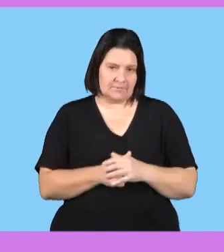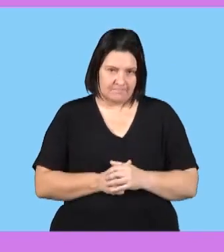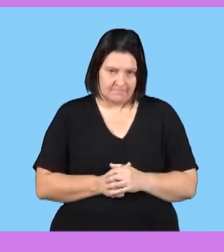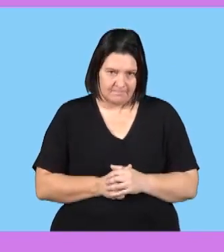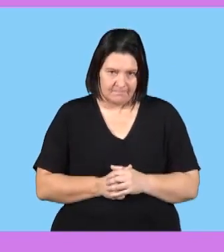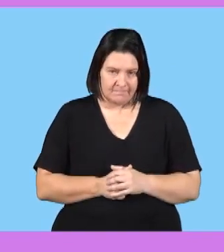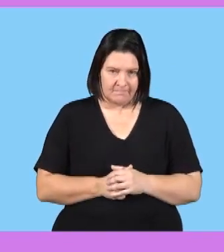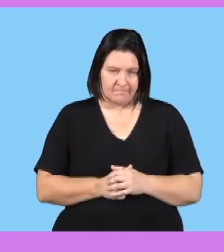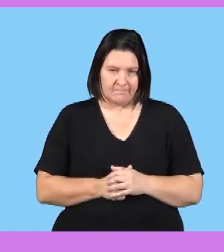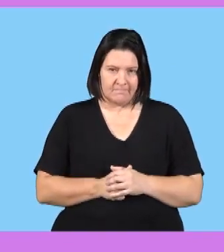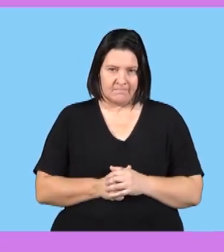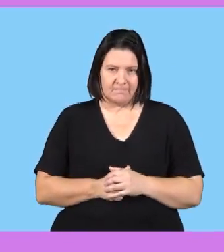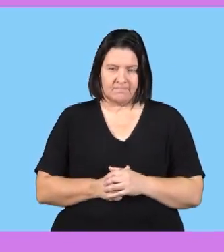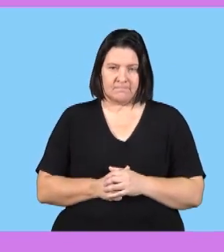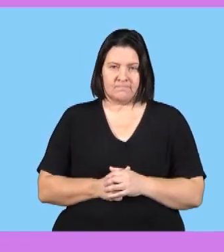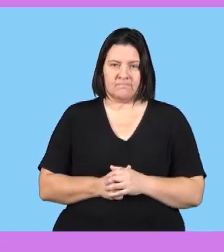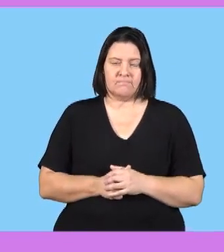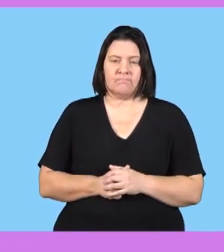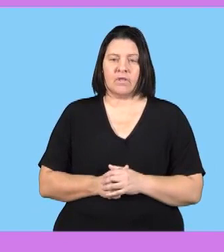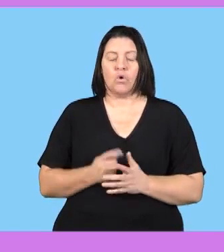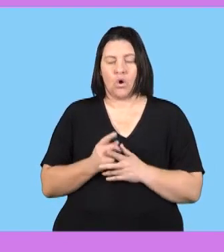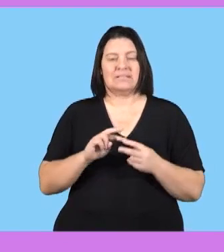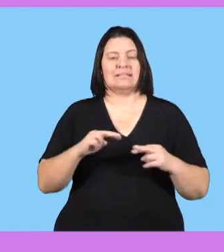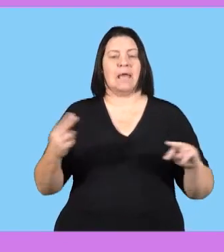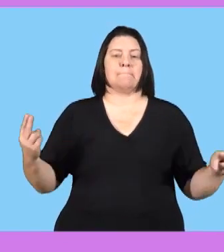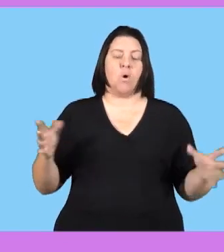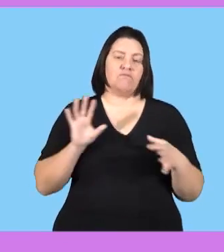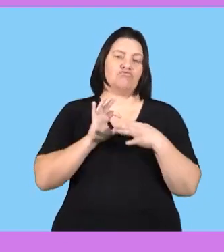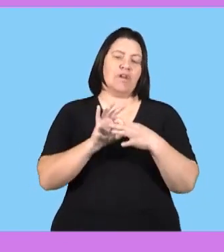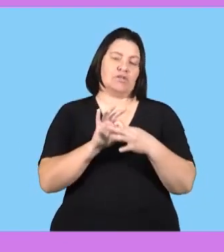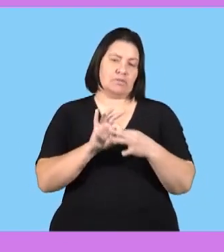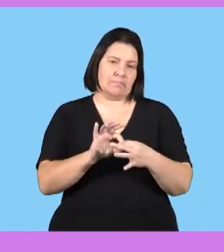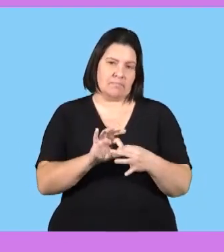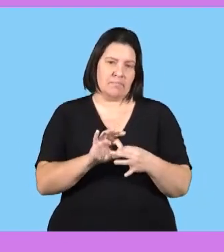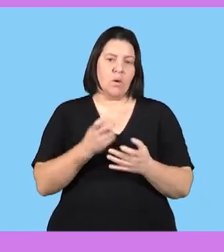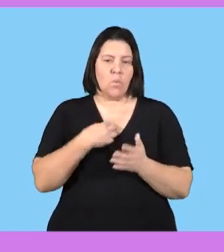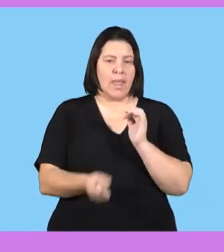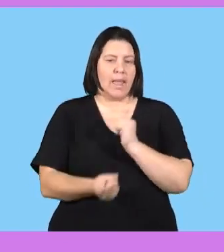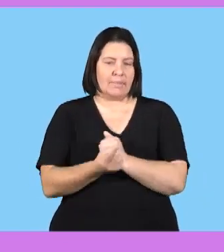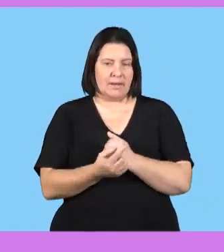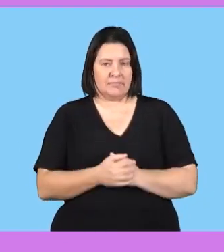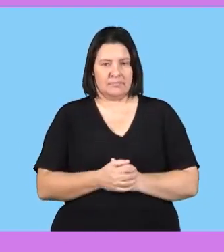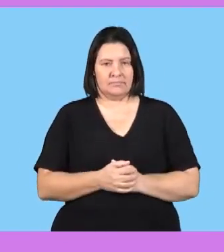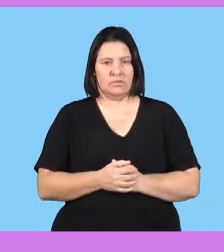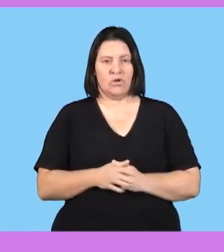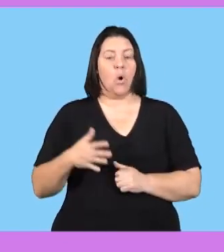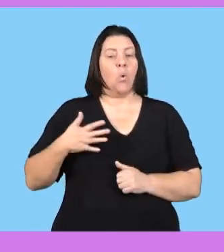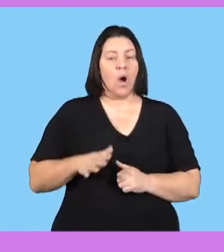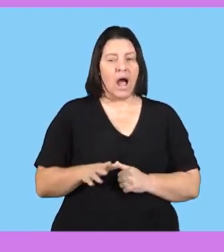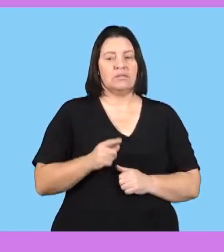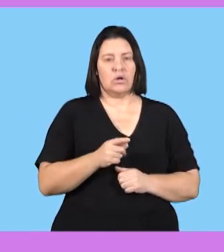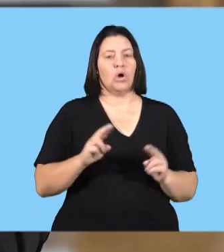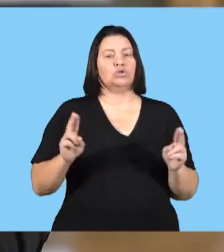inversely proportional. So this is the type of relationship that exists.